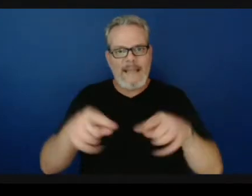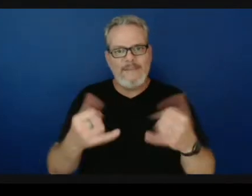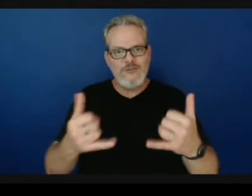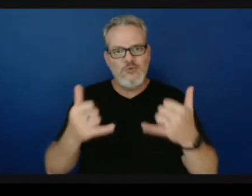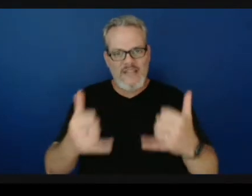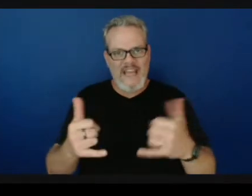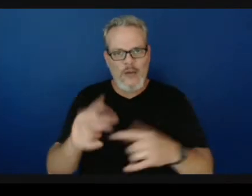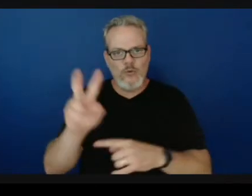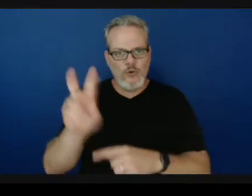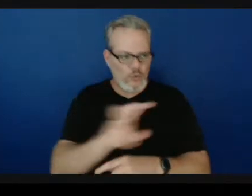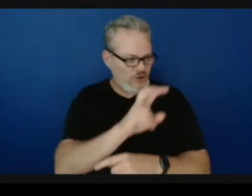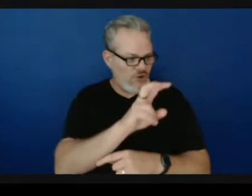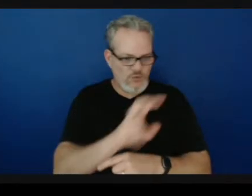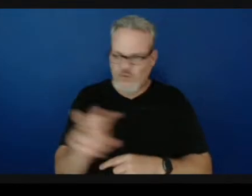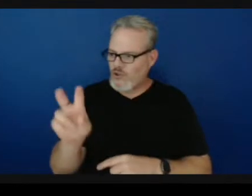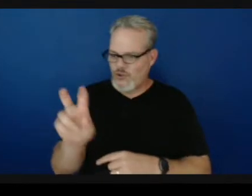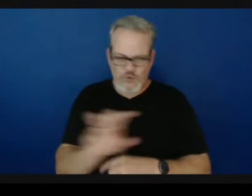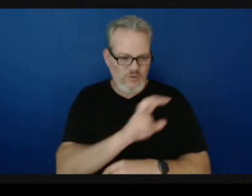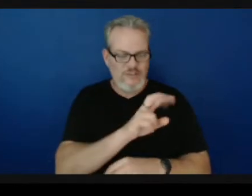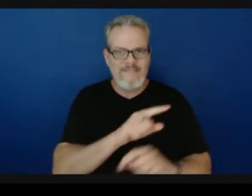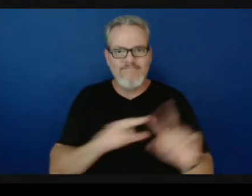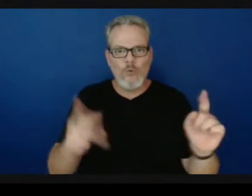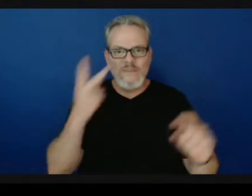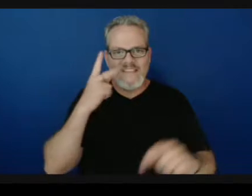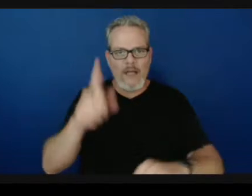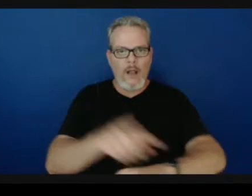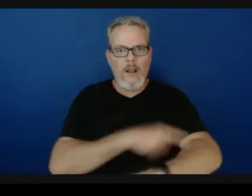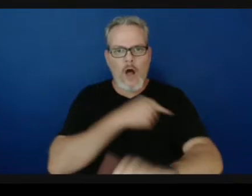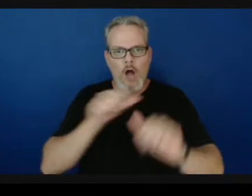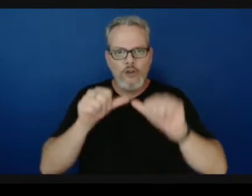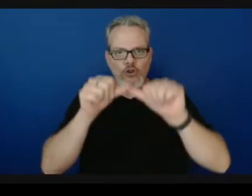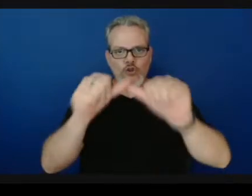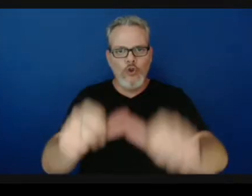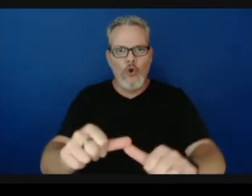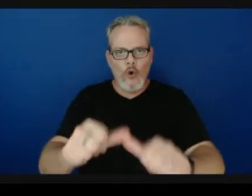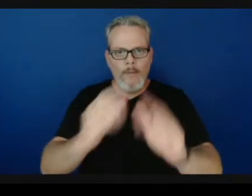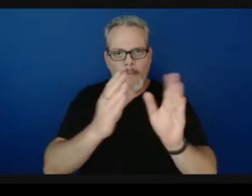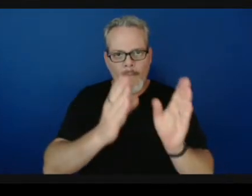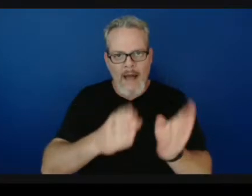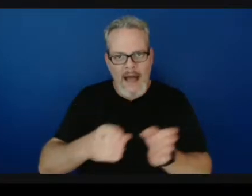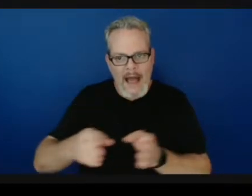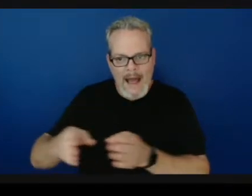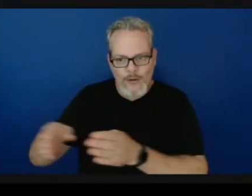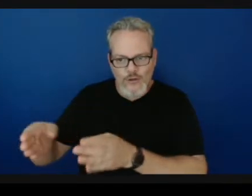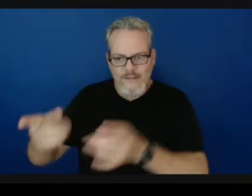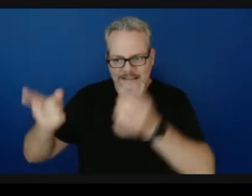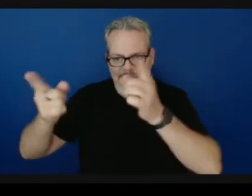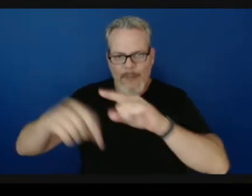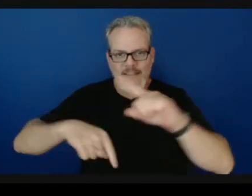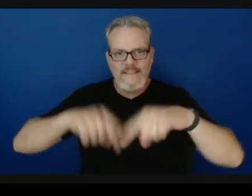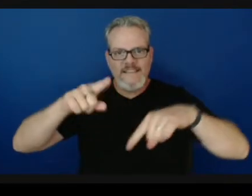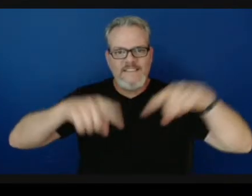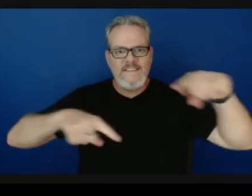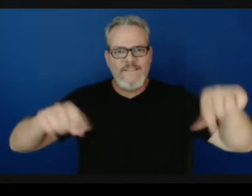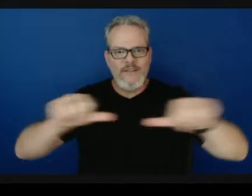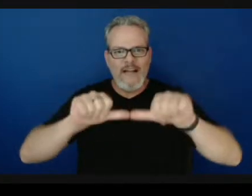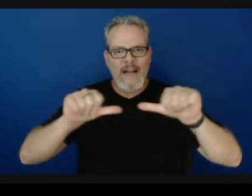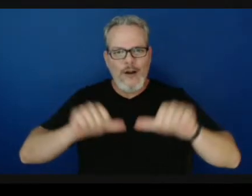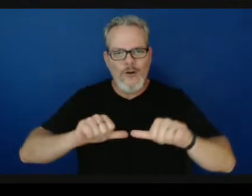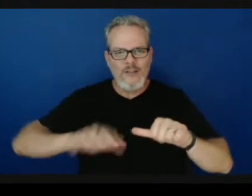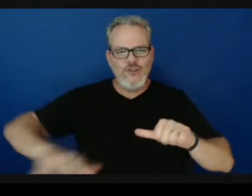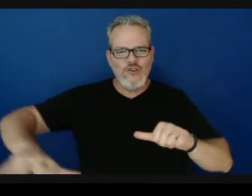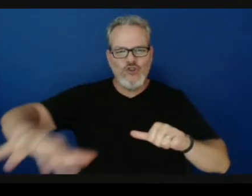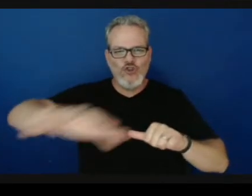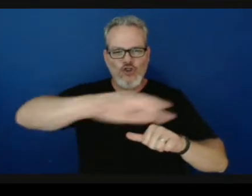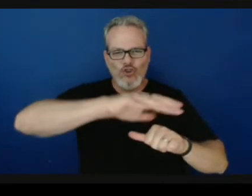What we've seen is a long-term pattern of pressure building on Kilauea in different areas, different centers in the volcano, and flip-flopping